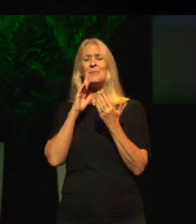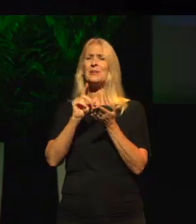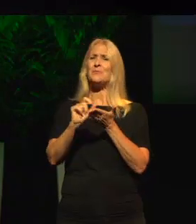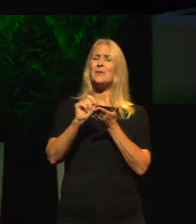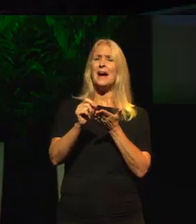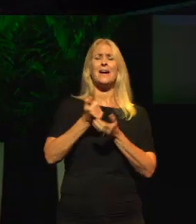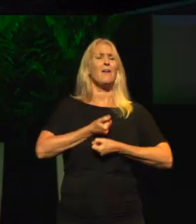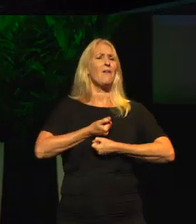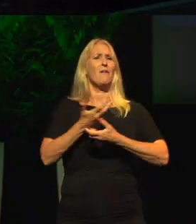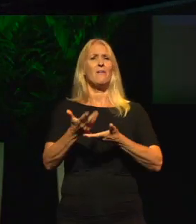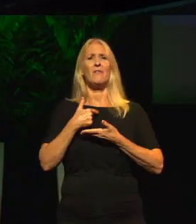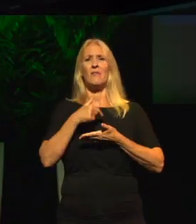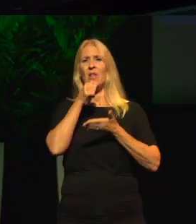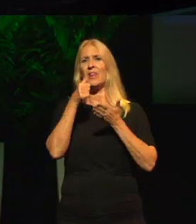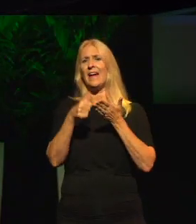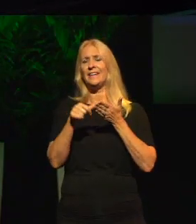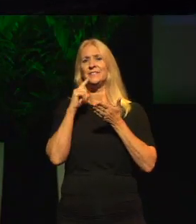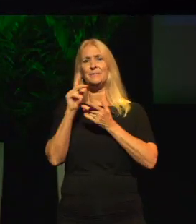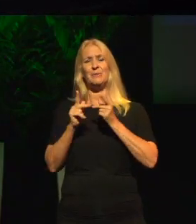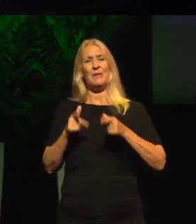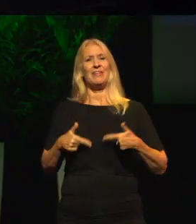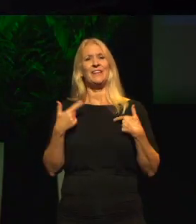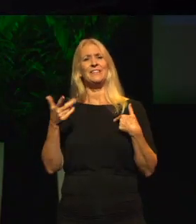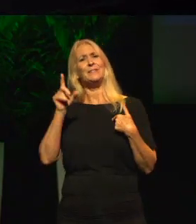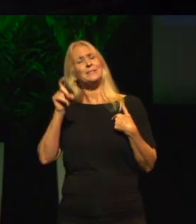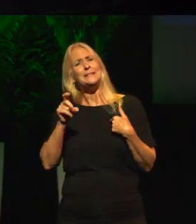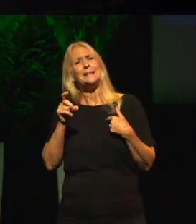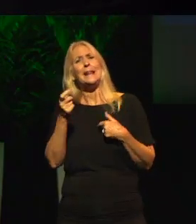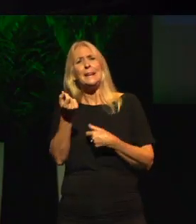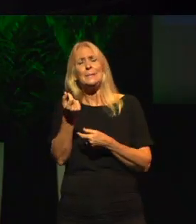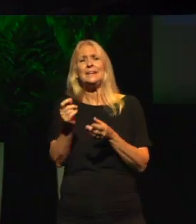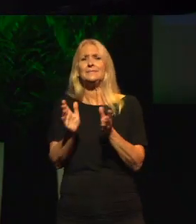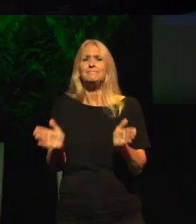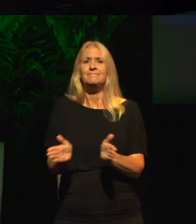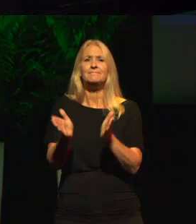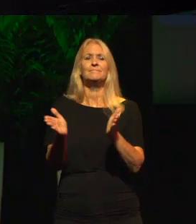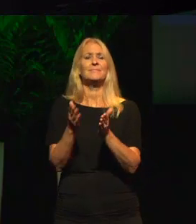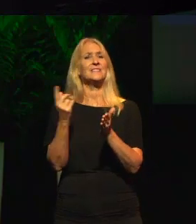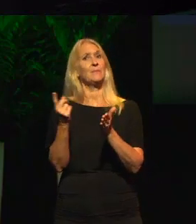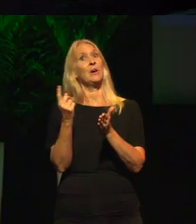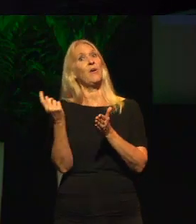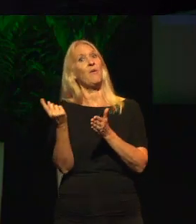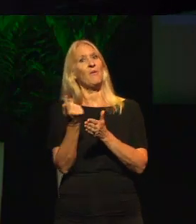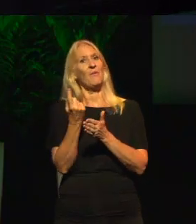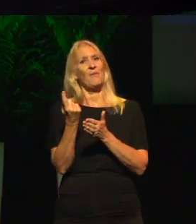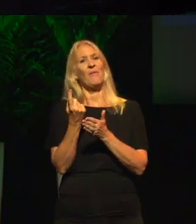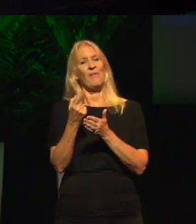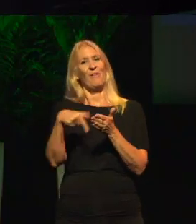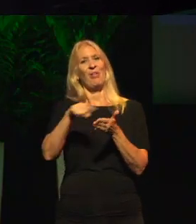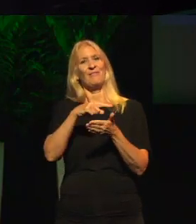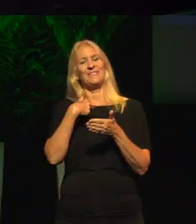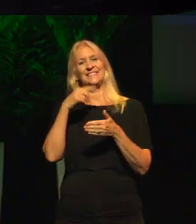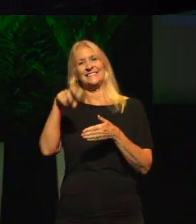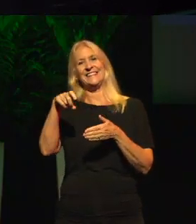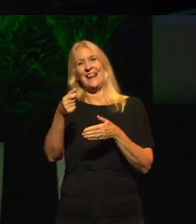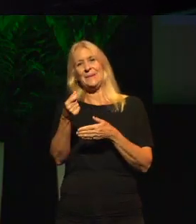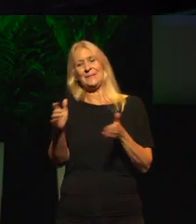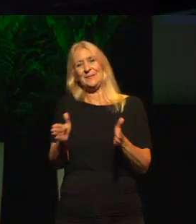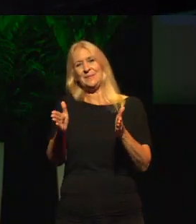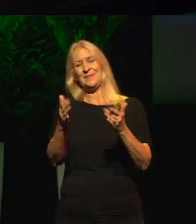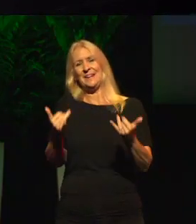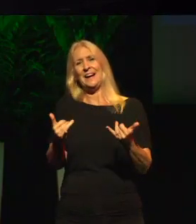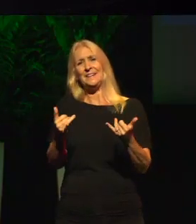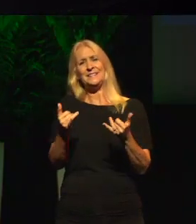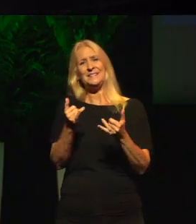heartwarming letters to the residents who need a little pick-me-up, something that we can all use at this time. So please make certain that you're